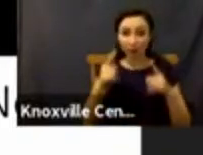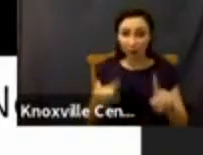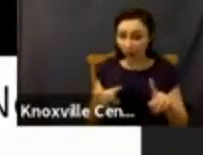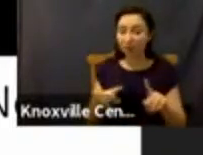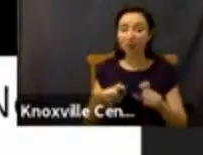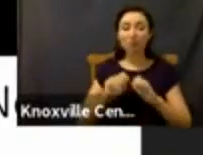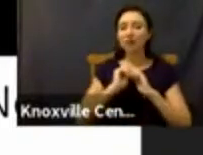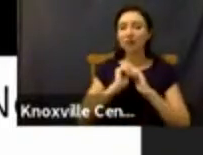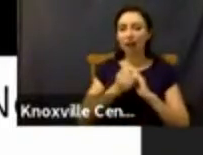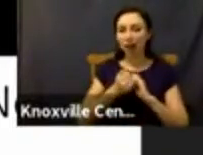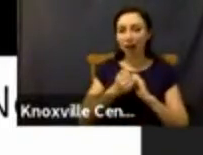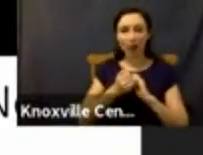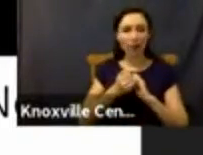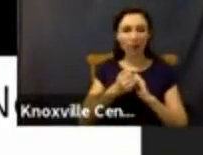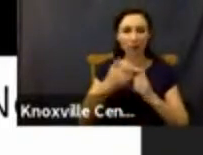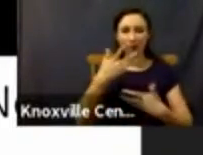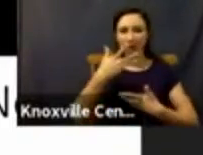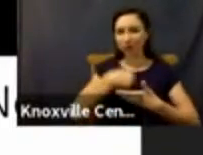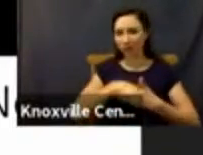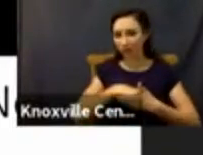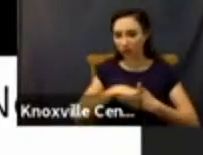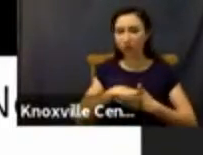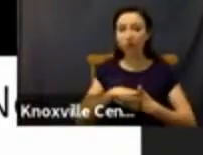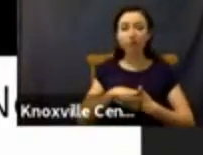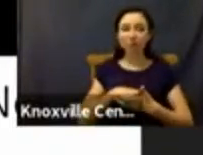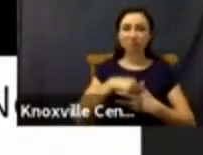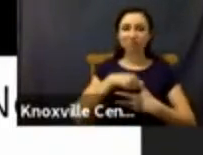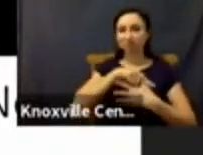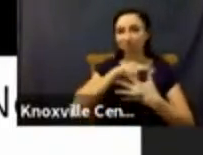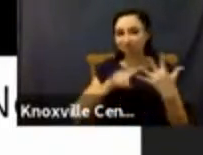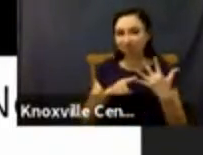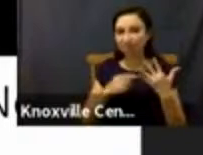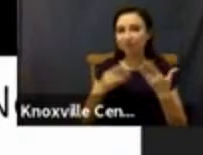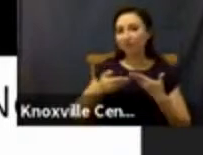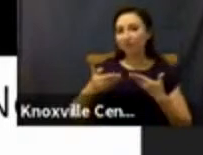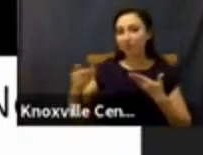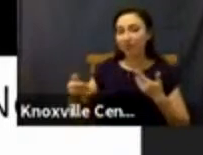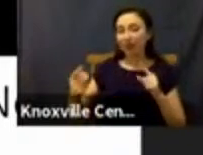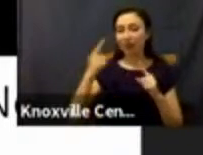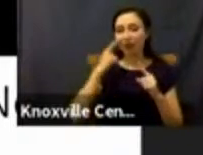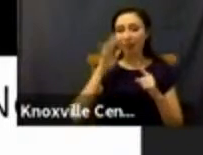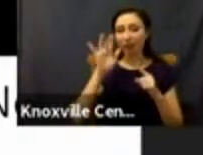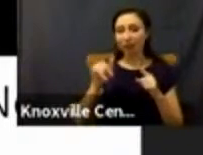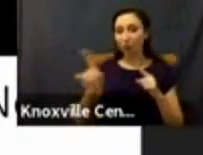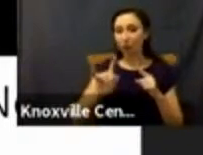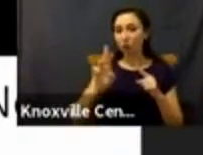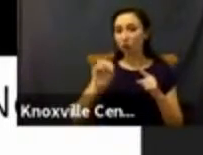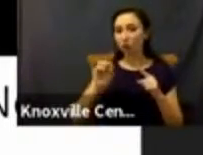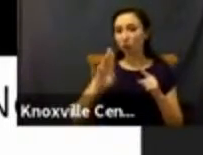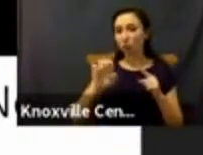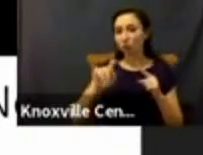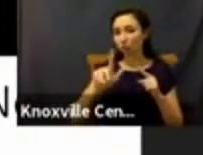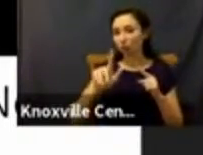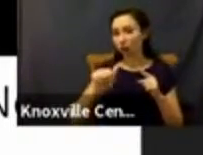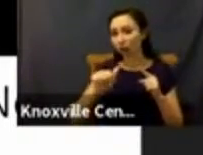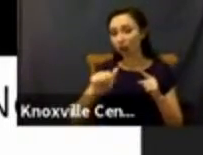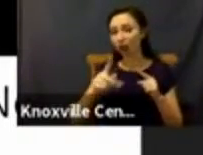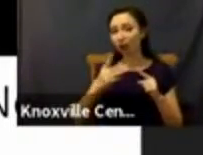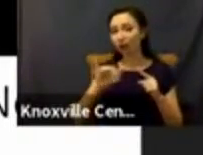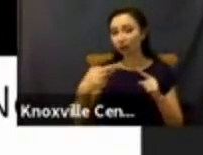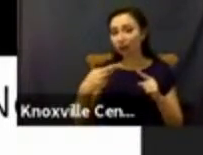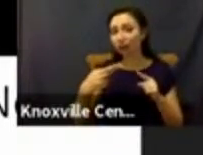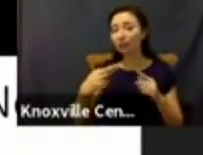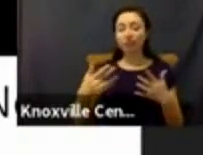how does that play into it? So all of those things, I think this is where Roberta and Keith got to in